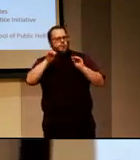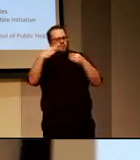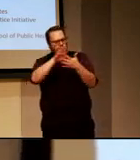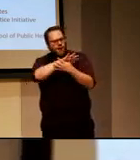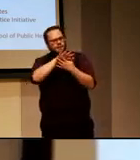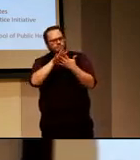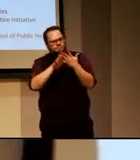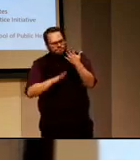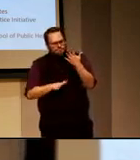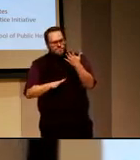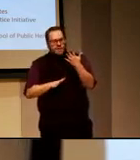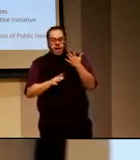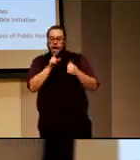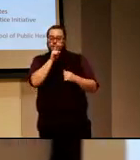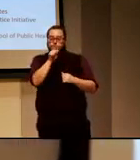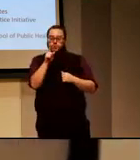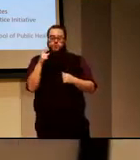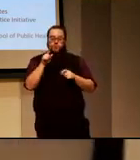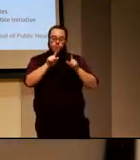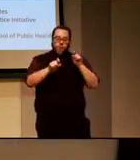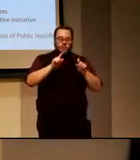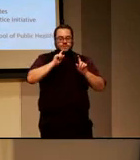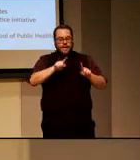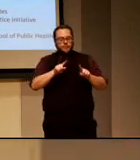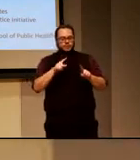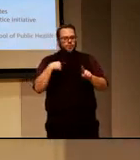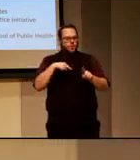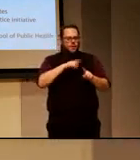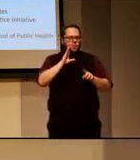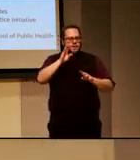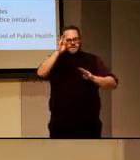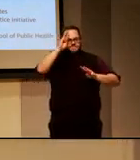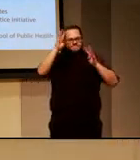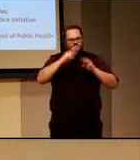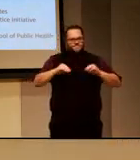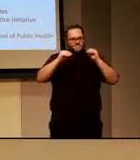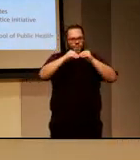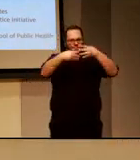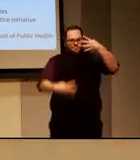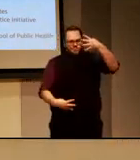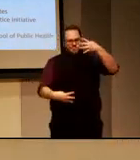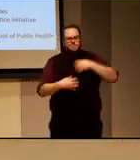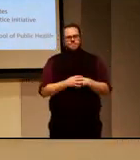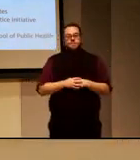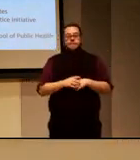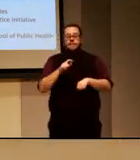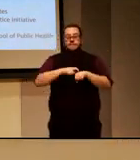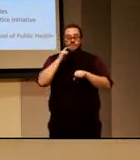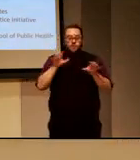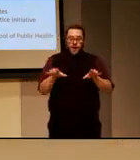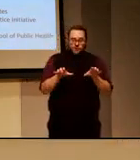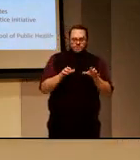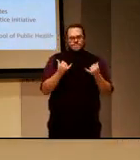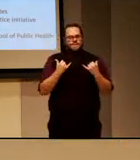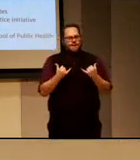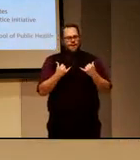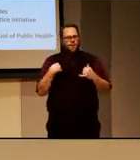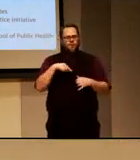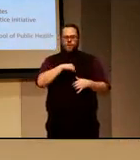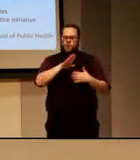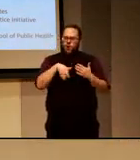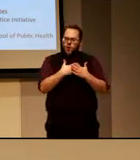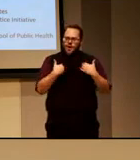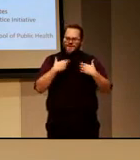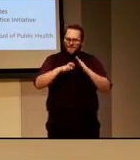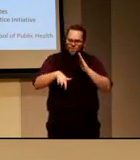come up with more as we have our Q&A. But I think the time for action is now, and we all have a role to play, and